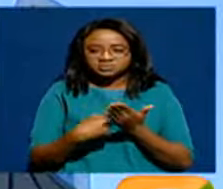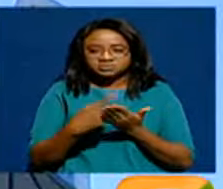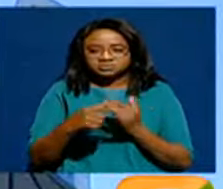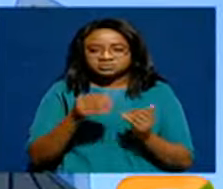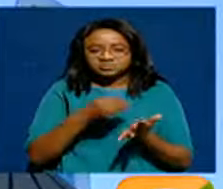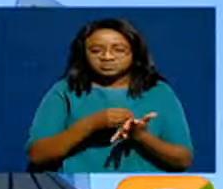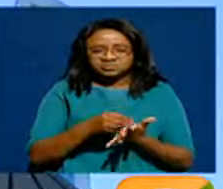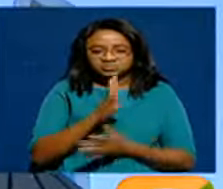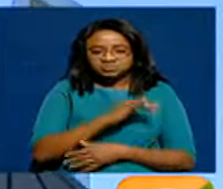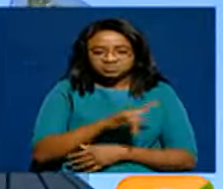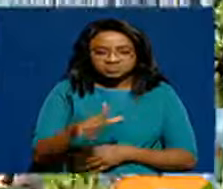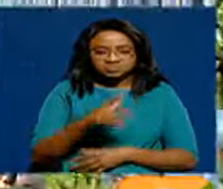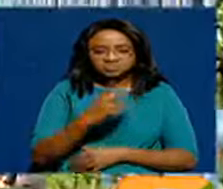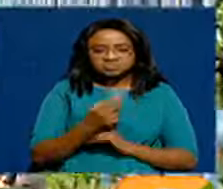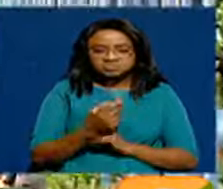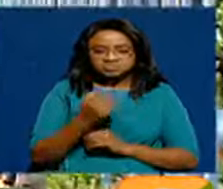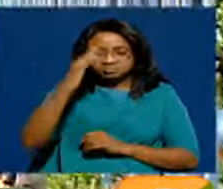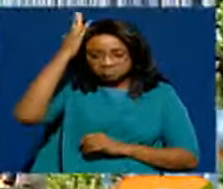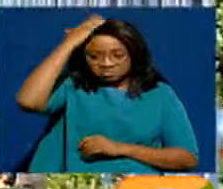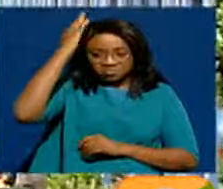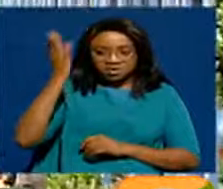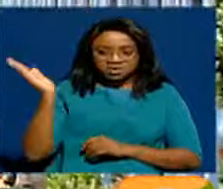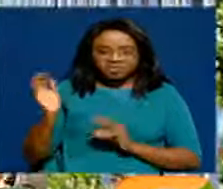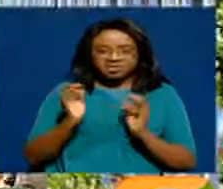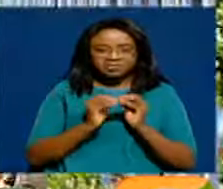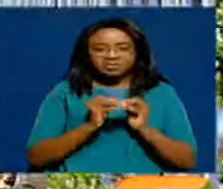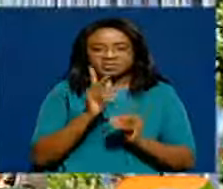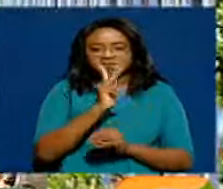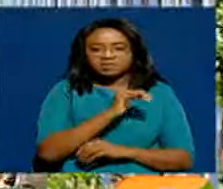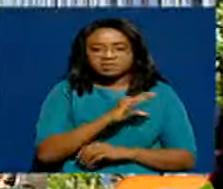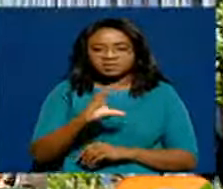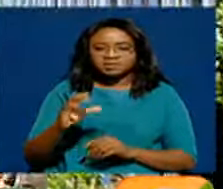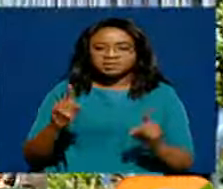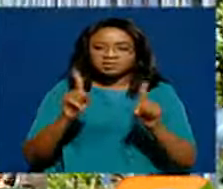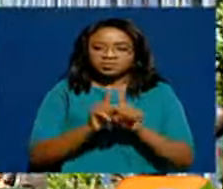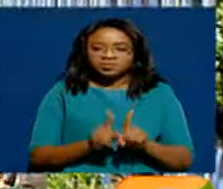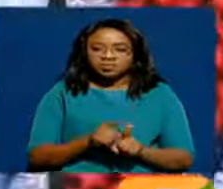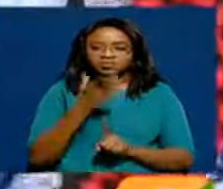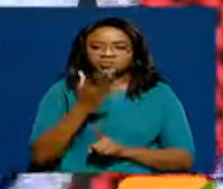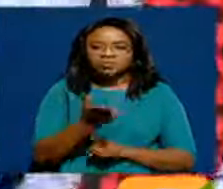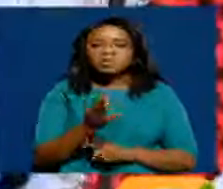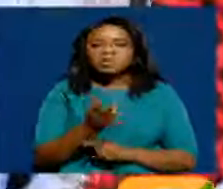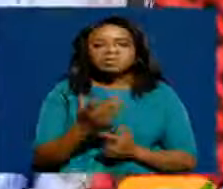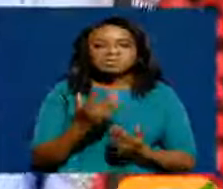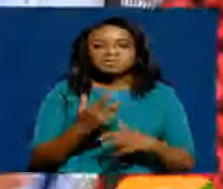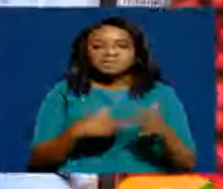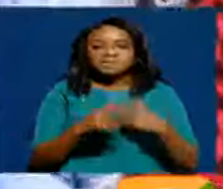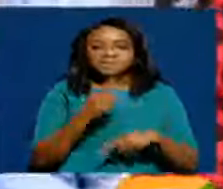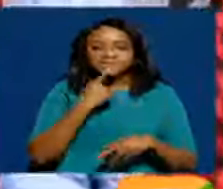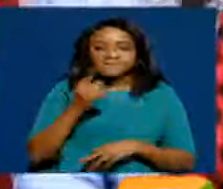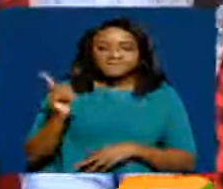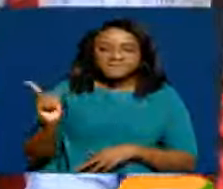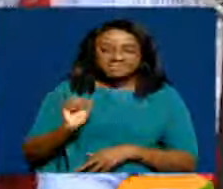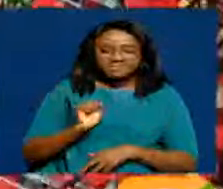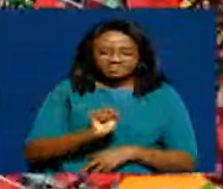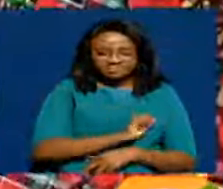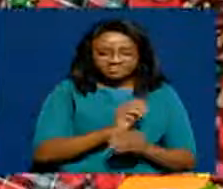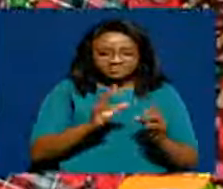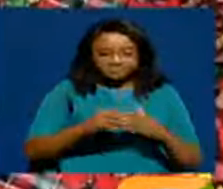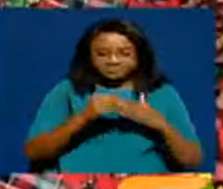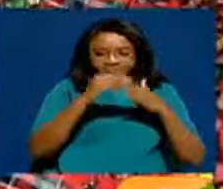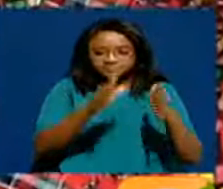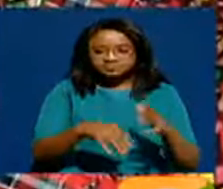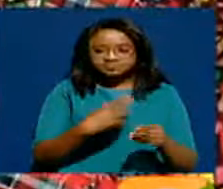in a public forum at the KICC on Monday. And as revealed by Bomet Senator Hilary Sigei, Senate Majority Leader and Kericho Senator